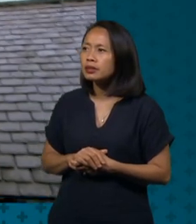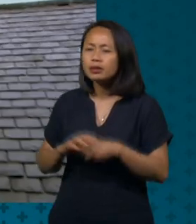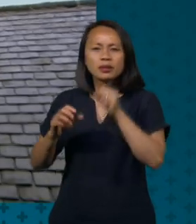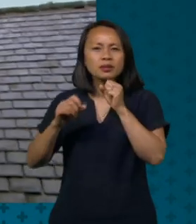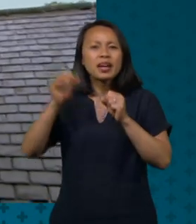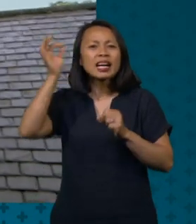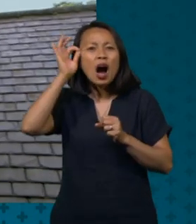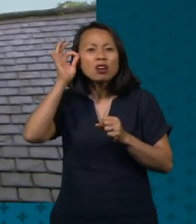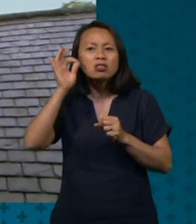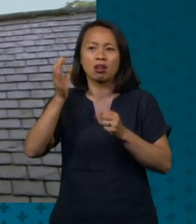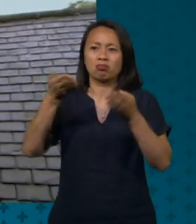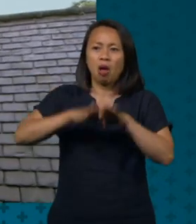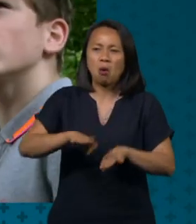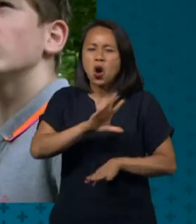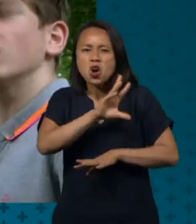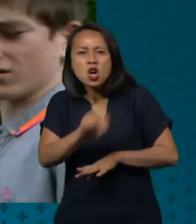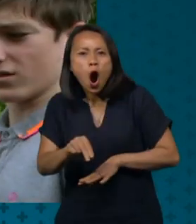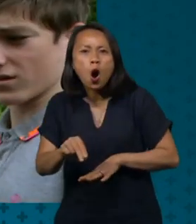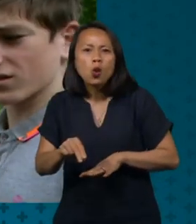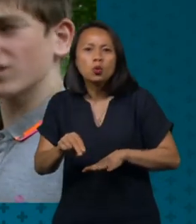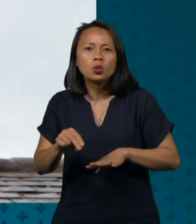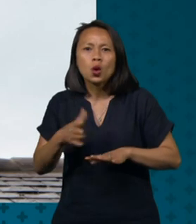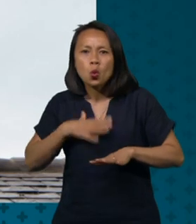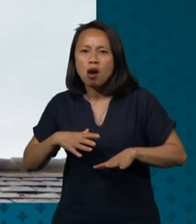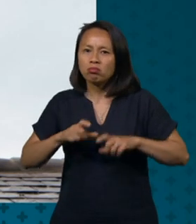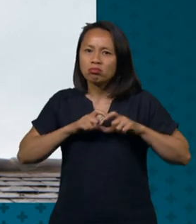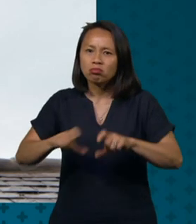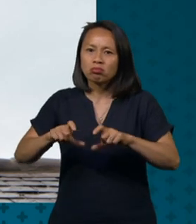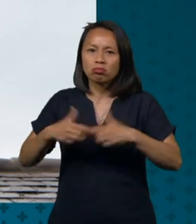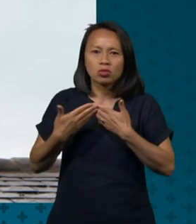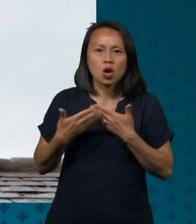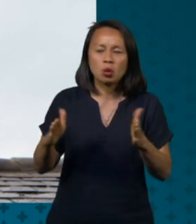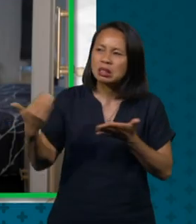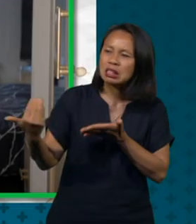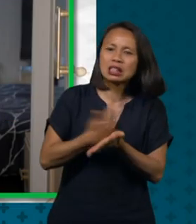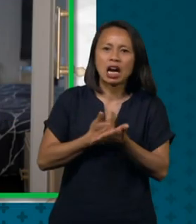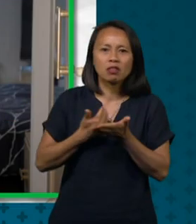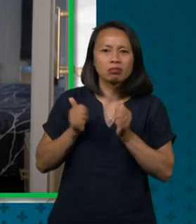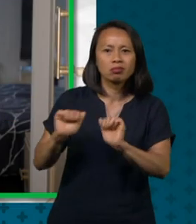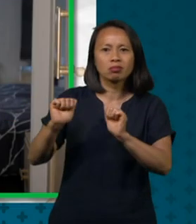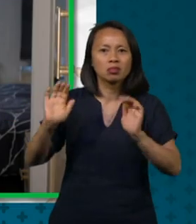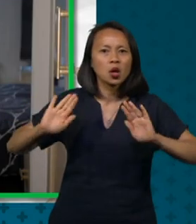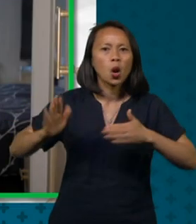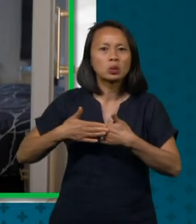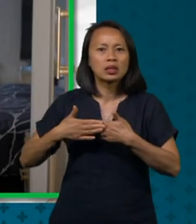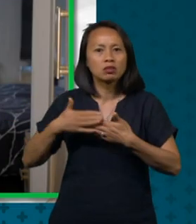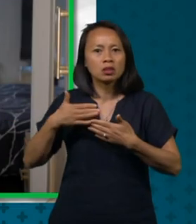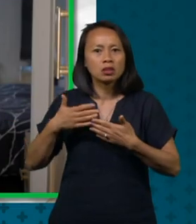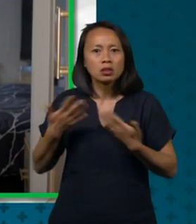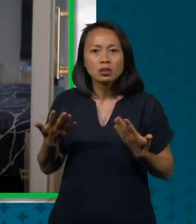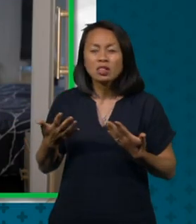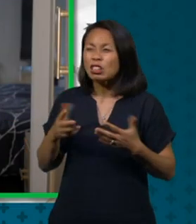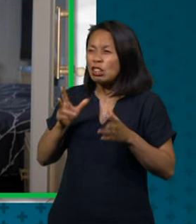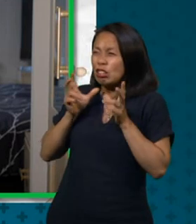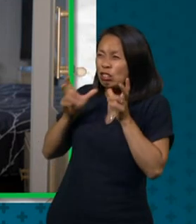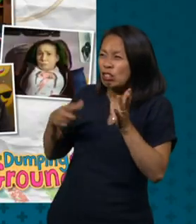don't let the council close us down! Stay there, home! Stop the council from closing us down! Tracy! I like to call it getting your point across.